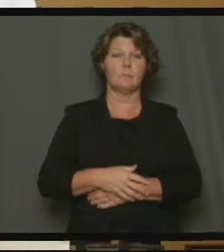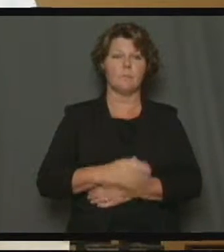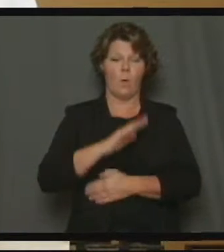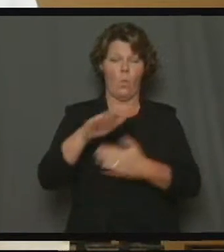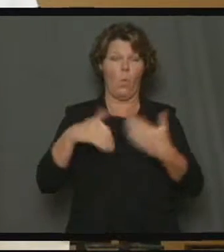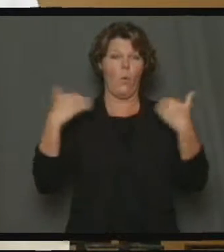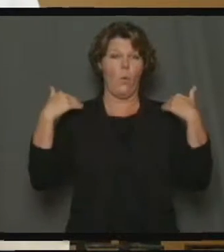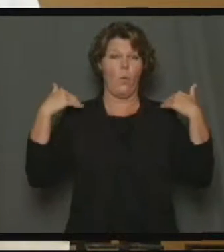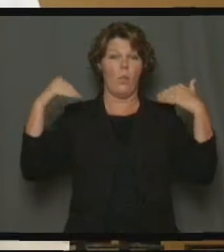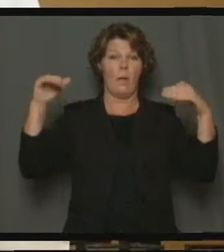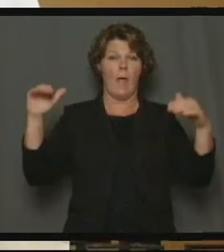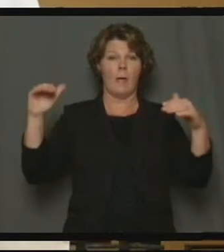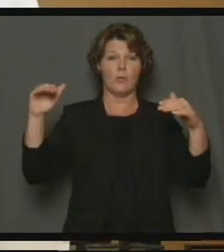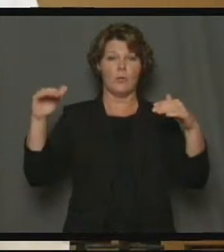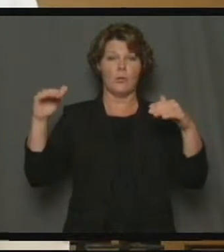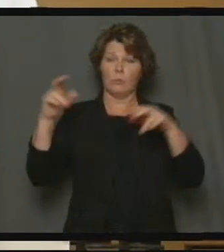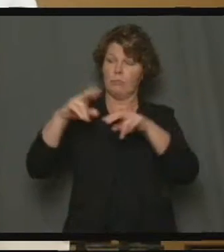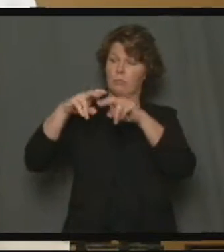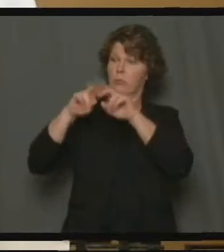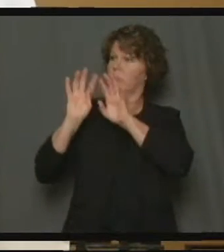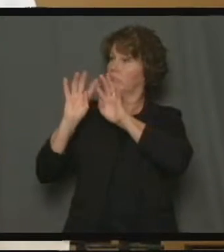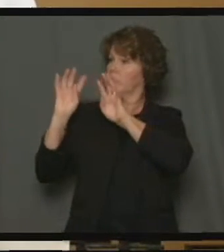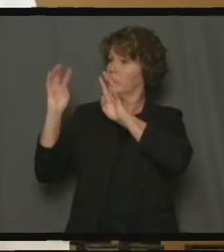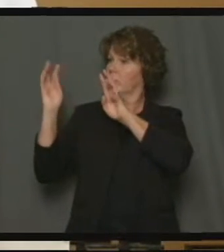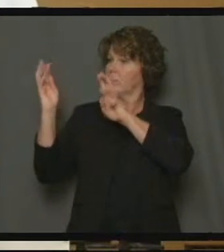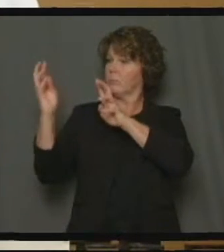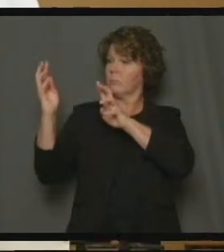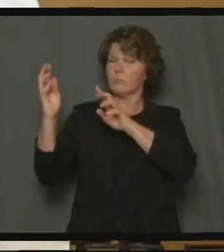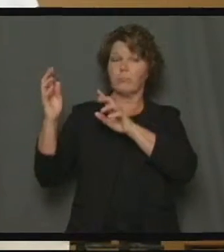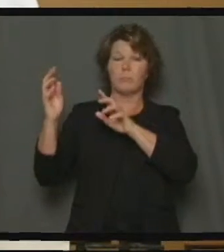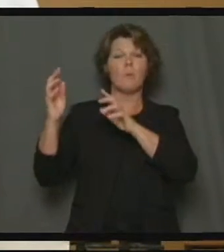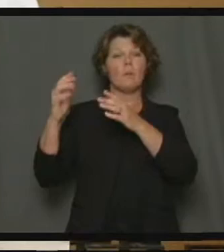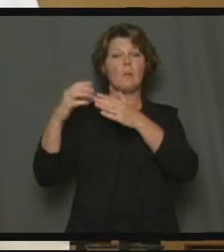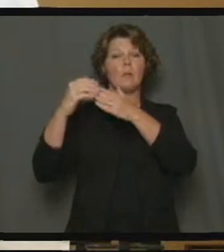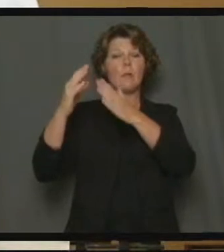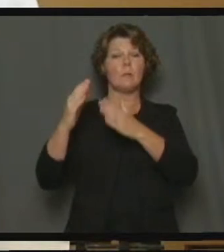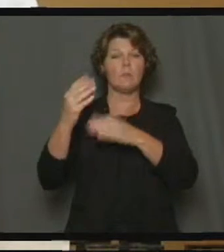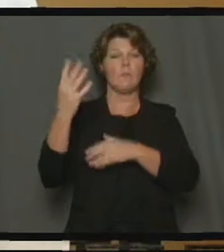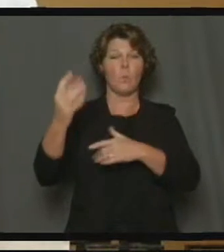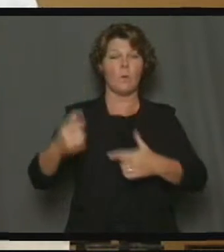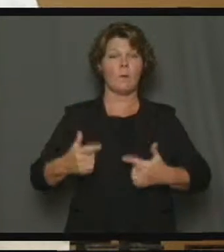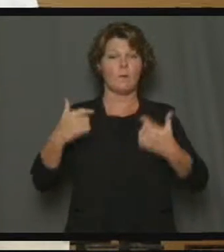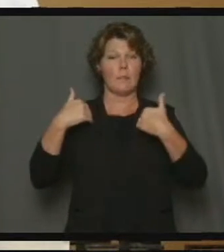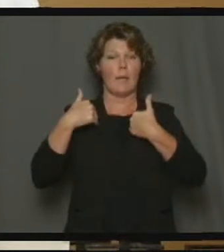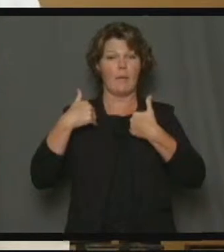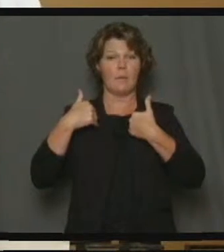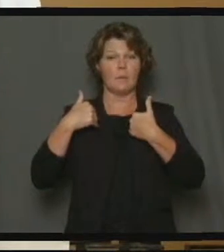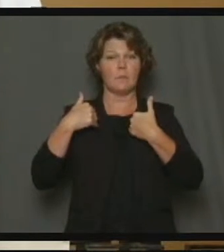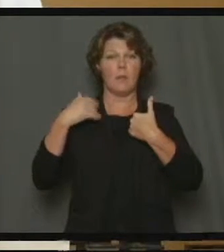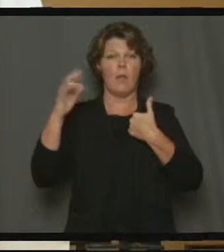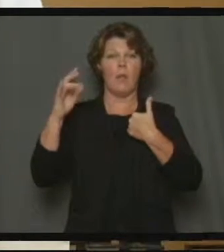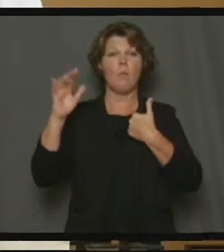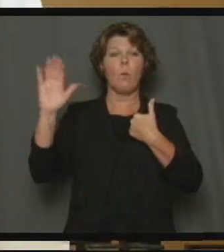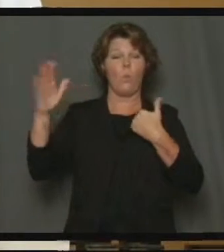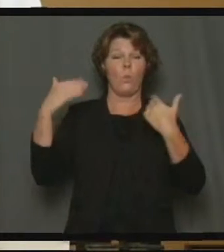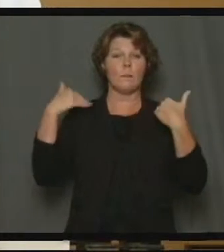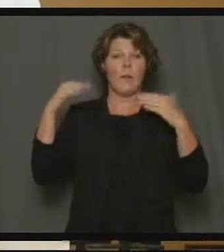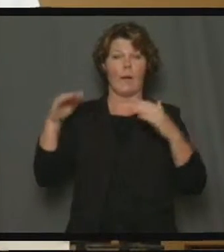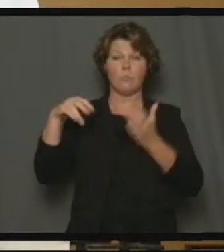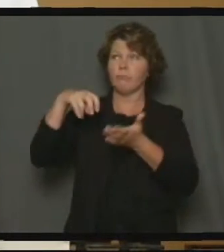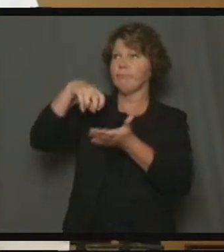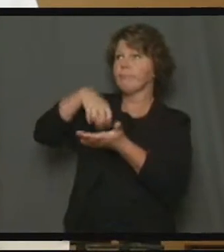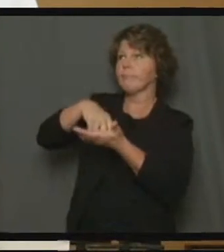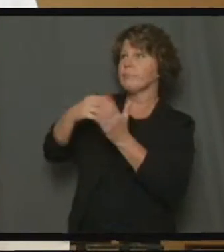angels were standing around the throne, around the elders and the four living creatures, and they fell on their